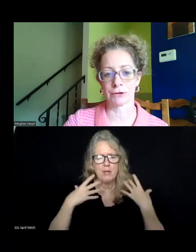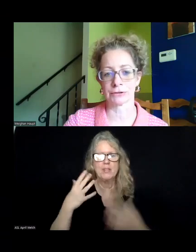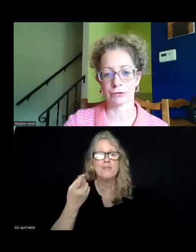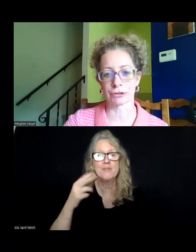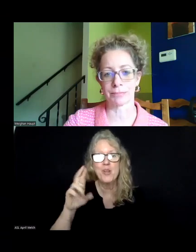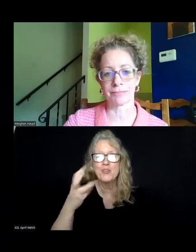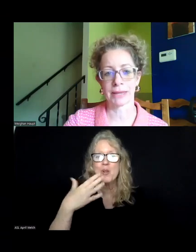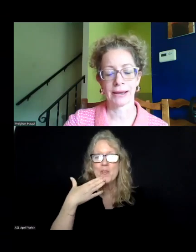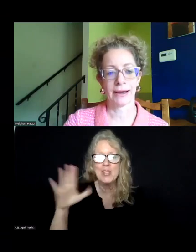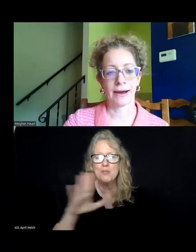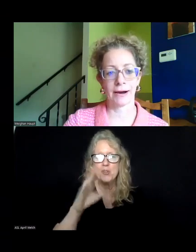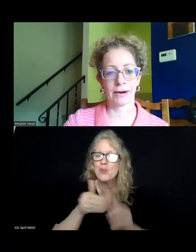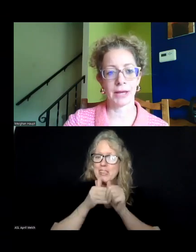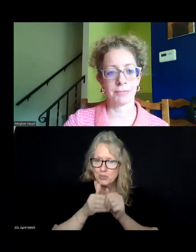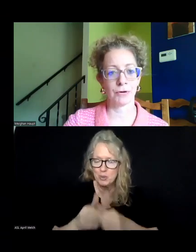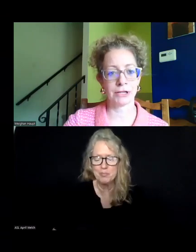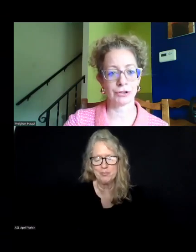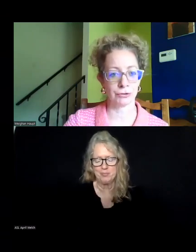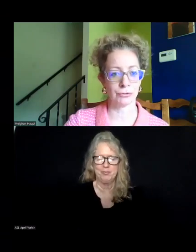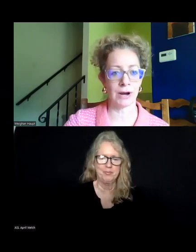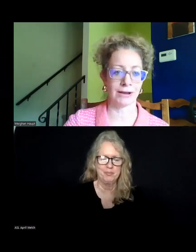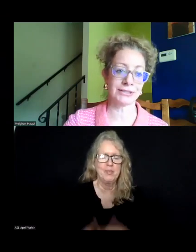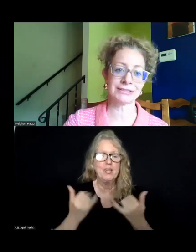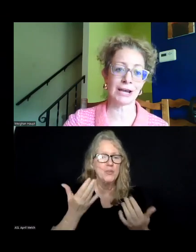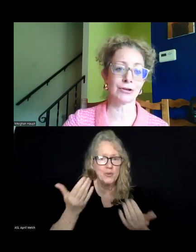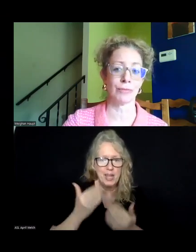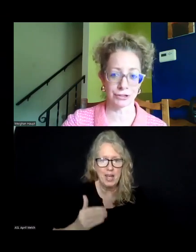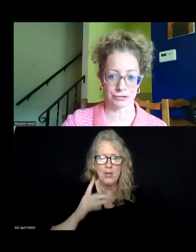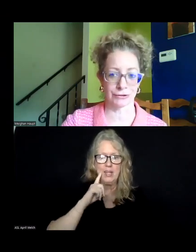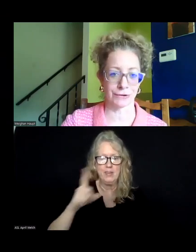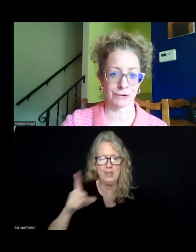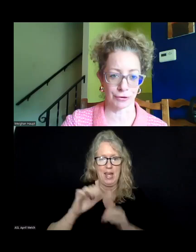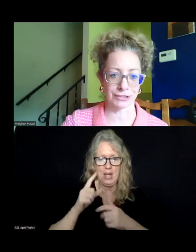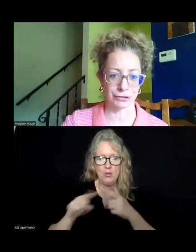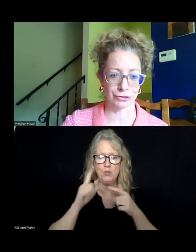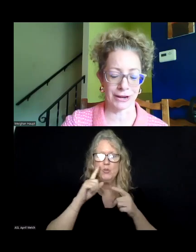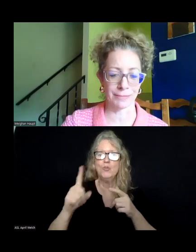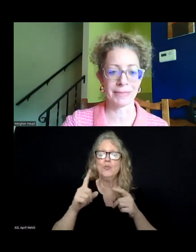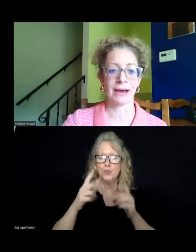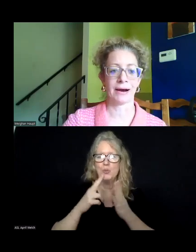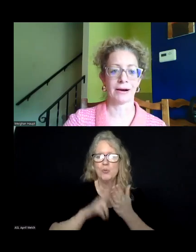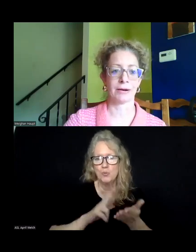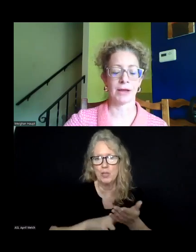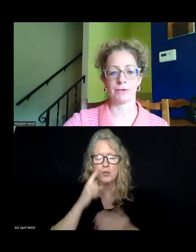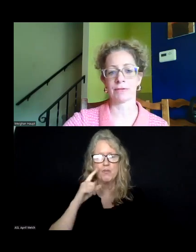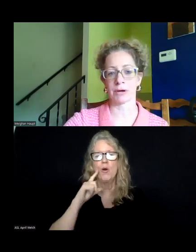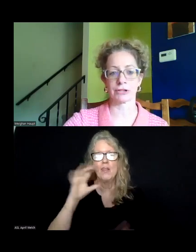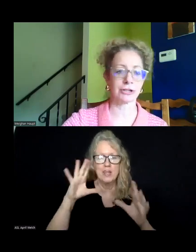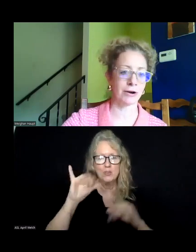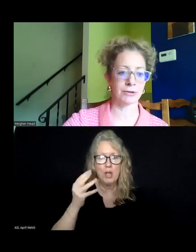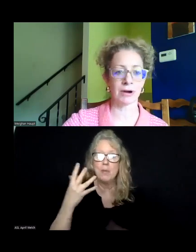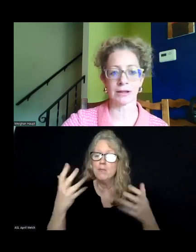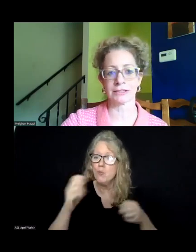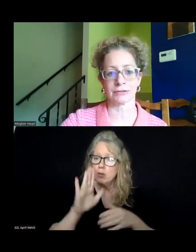thank you for your leadership. Moving to, this is how you register for the Crisis Jam. If you ever want